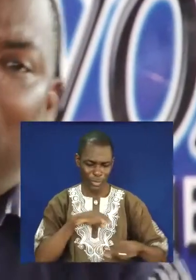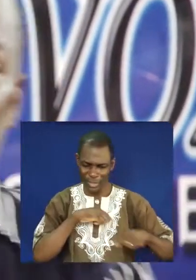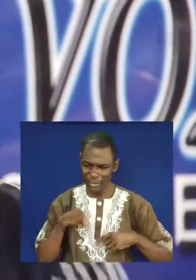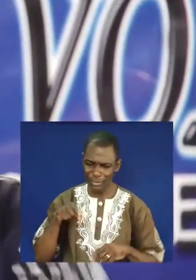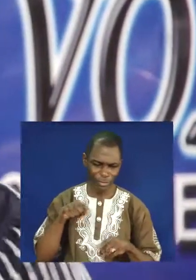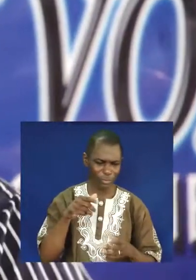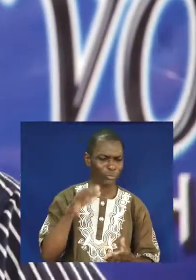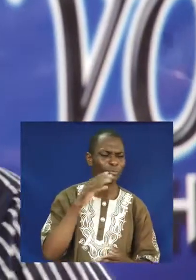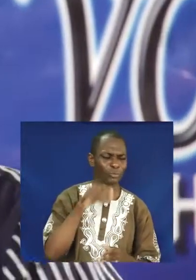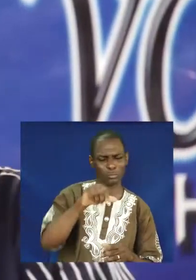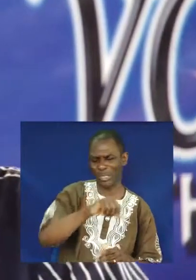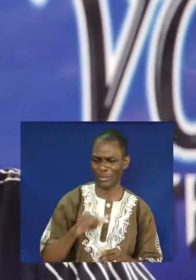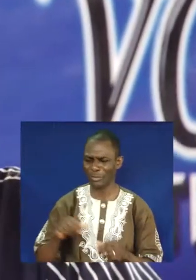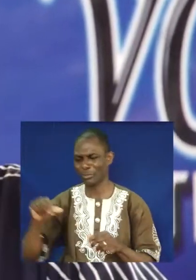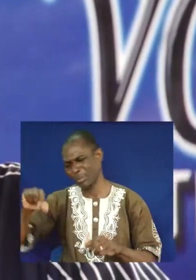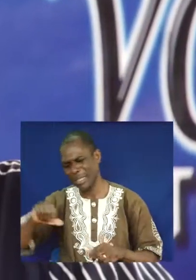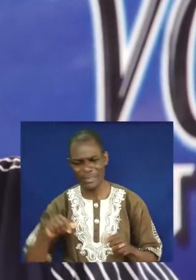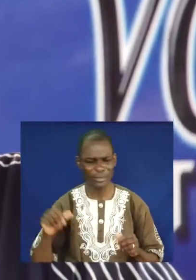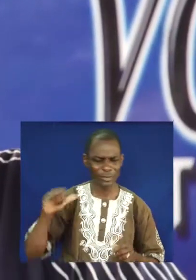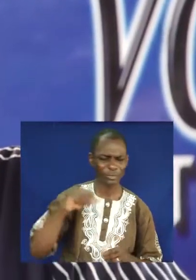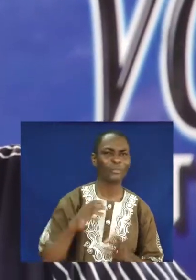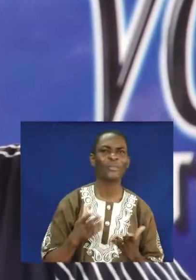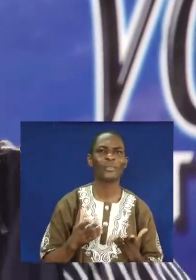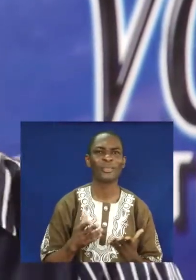dia cho omampani asamwe asando wo wo yaso